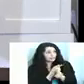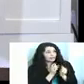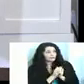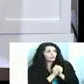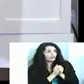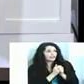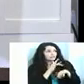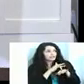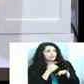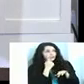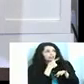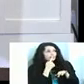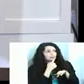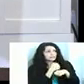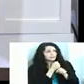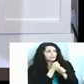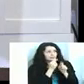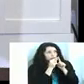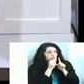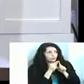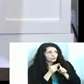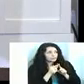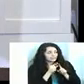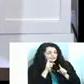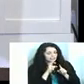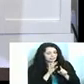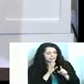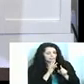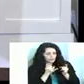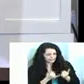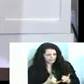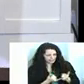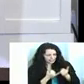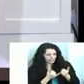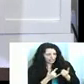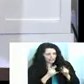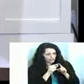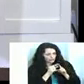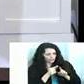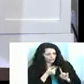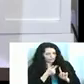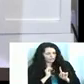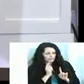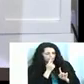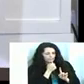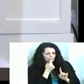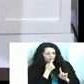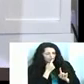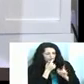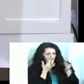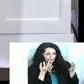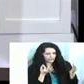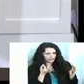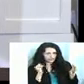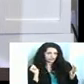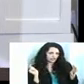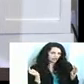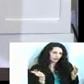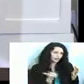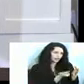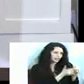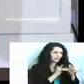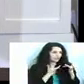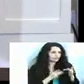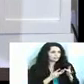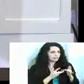lips of clay, mold them into the words that need to be spoken this day. And may the words that come from my mouth and the meditations on each and every one of our hearts,